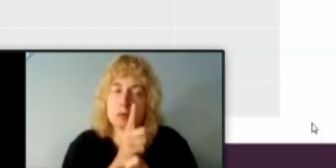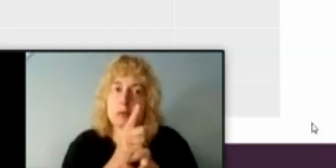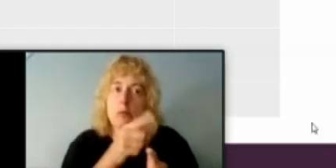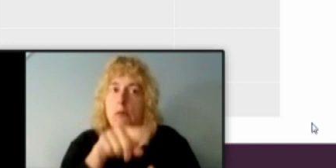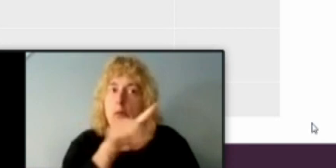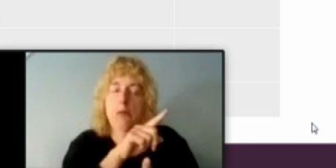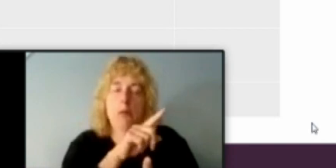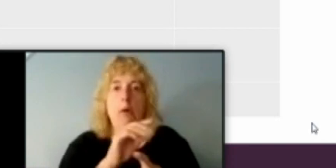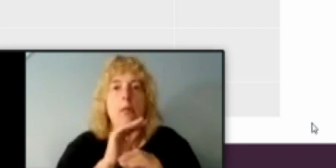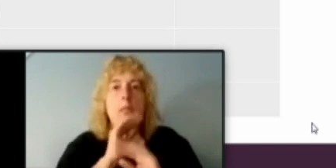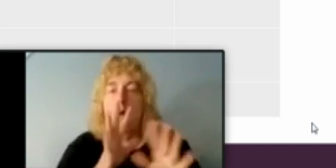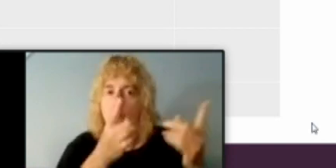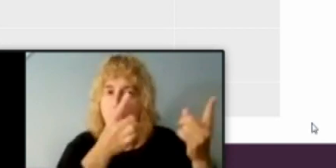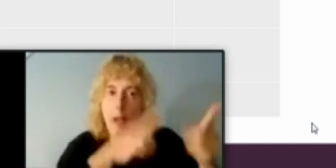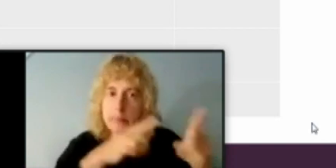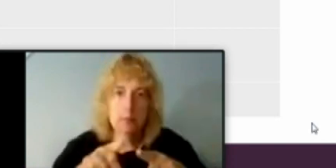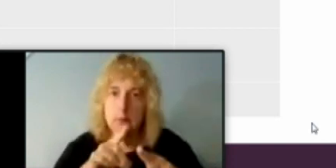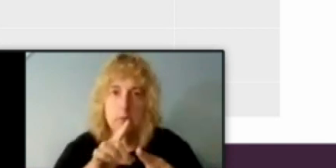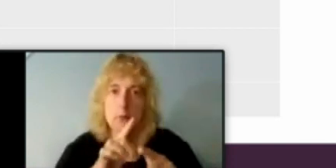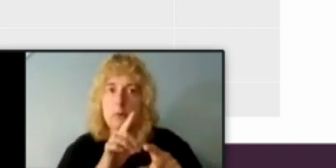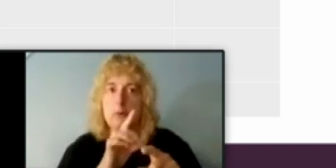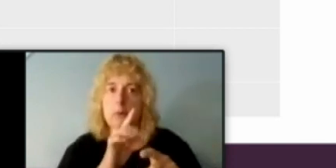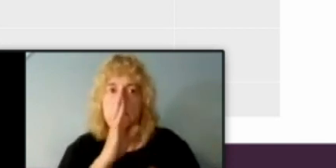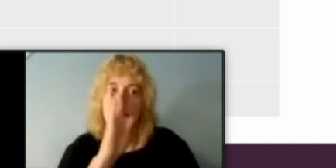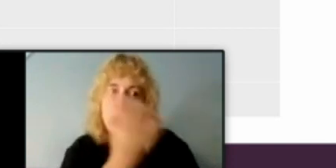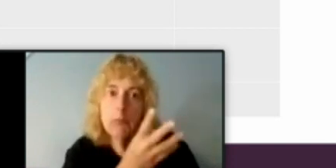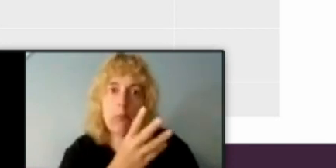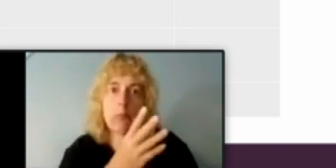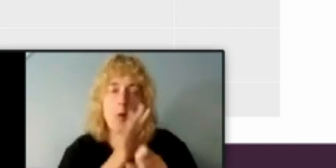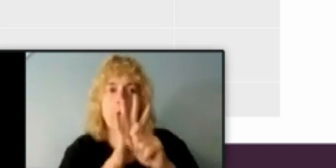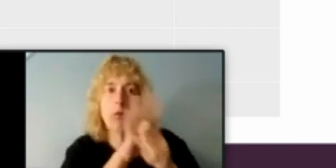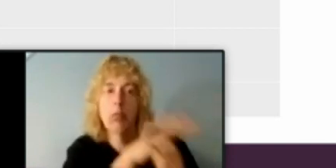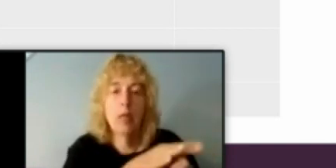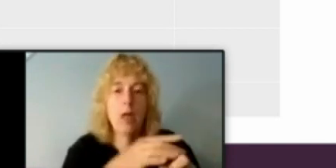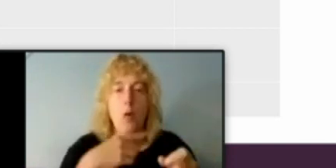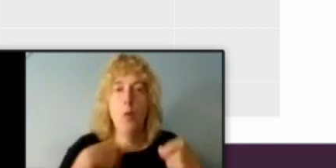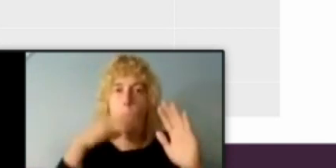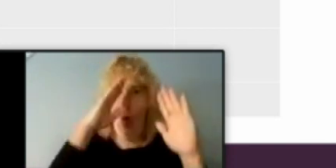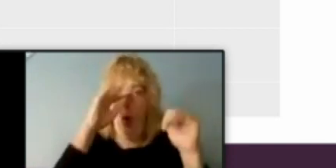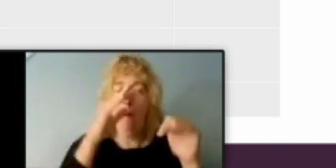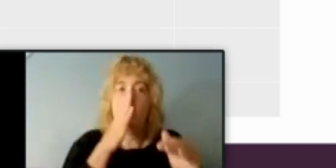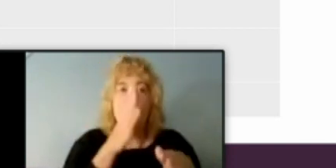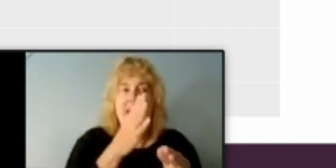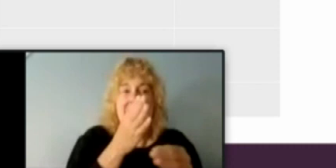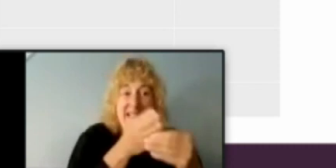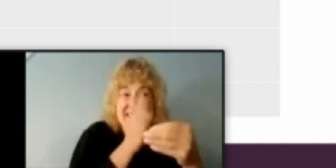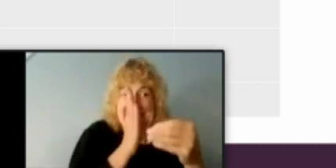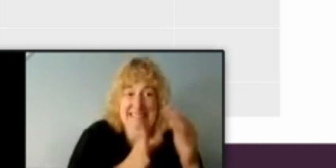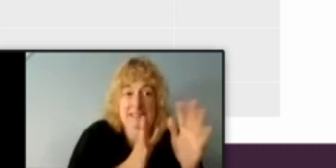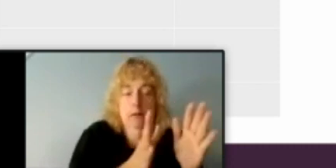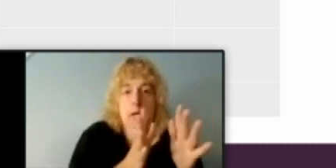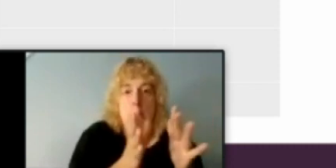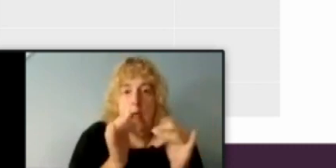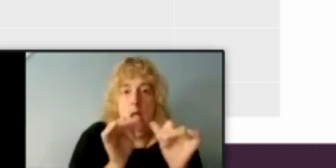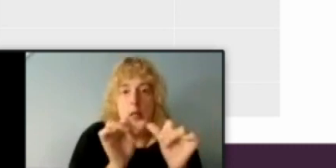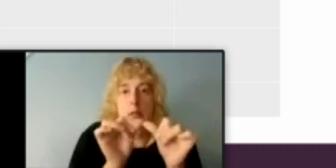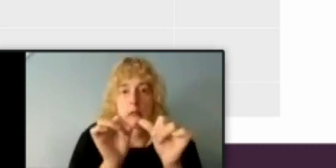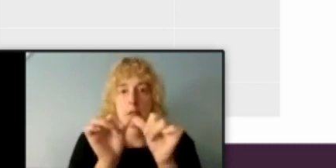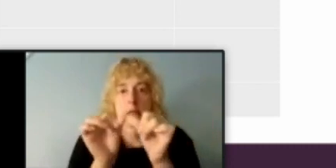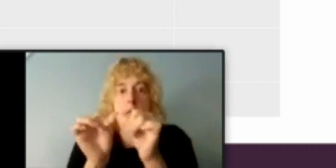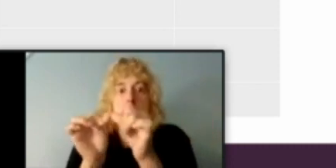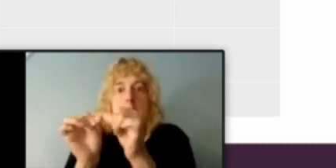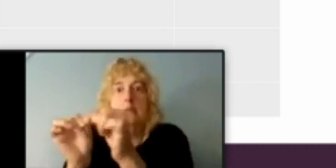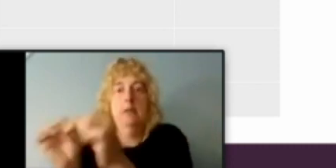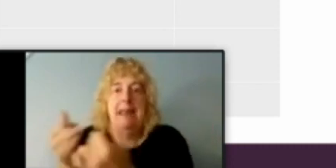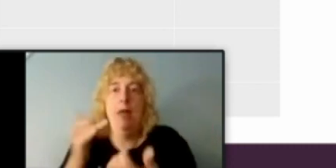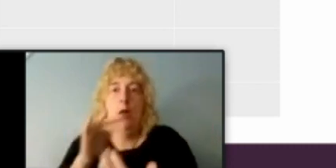about. We'd hoped that this would be, the end phase, but now it's turned into mid-COVID as the crisis has continued